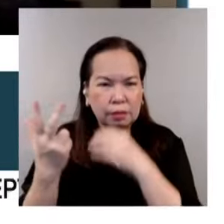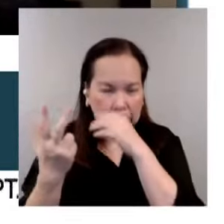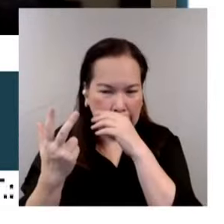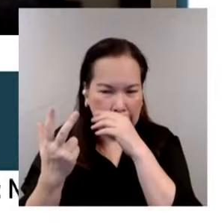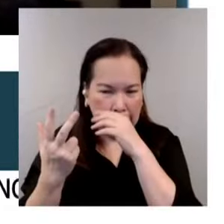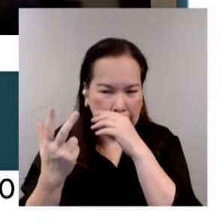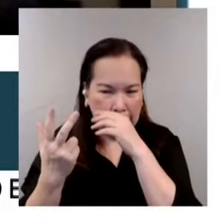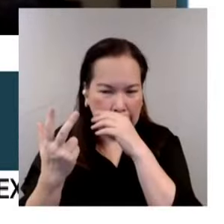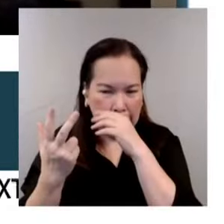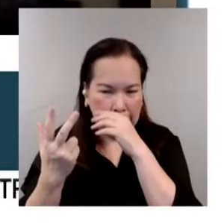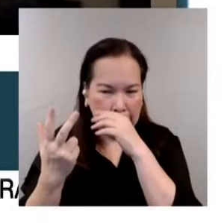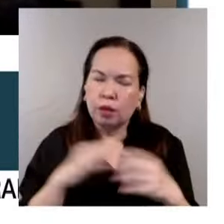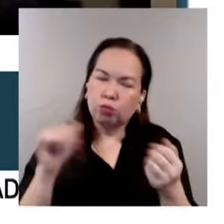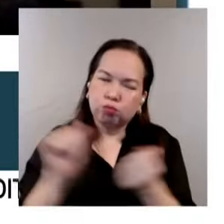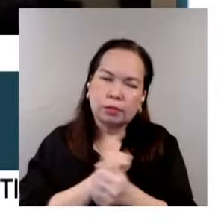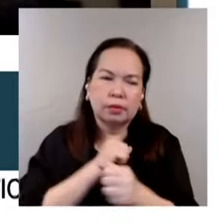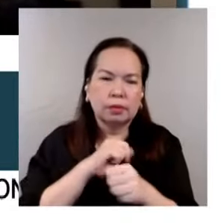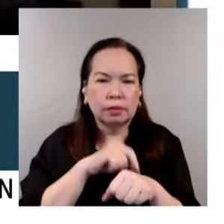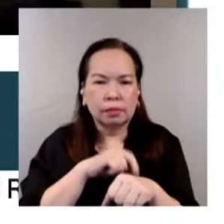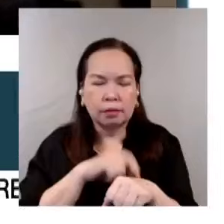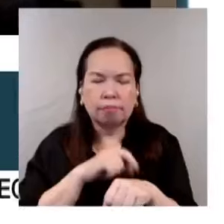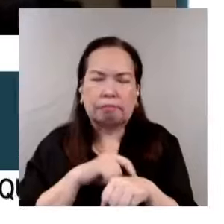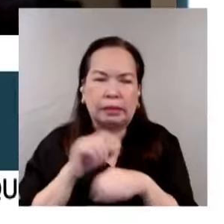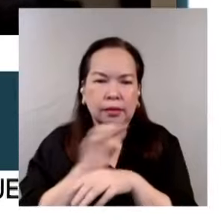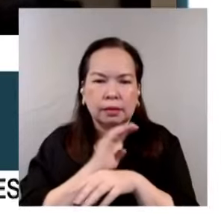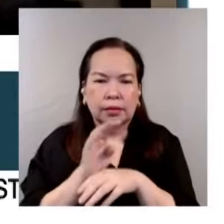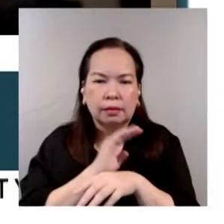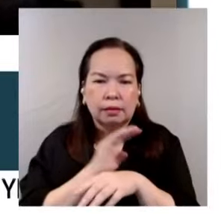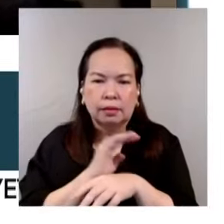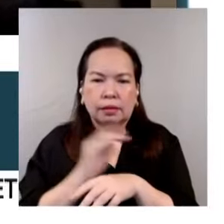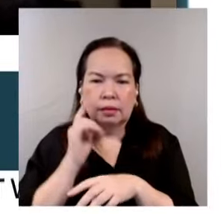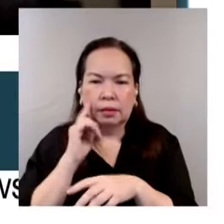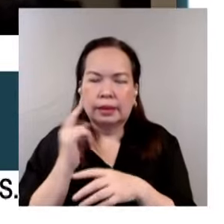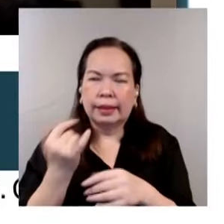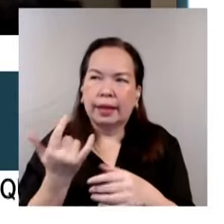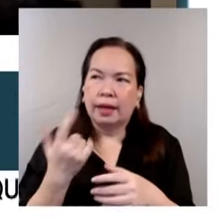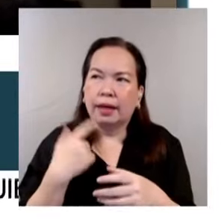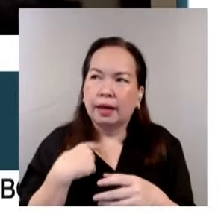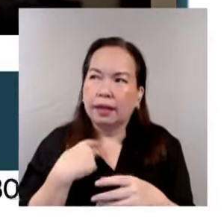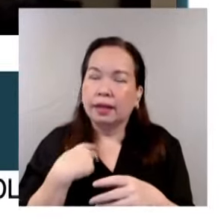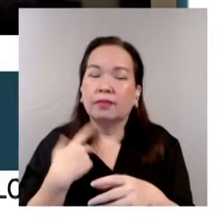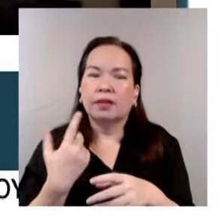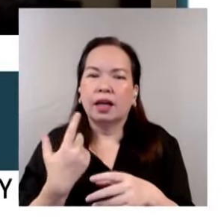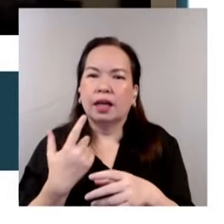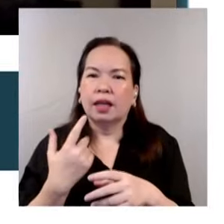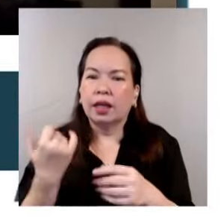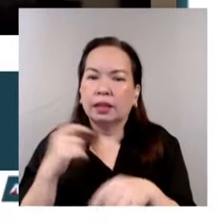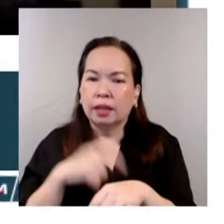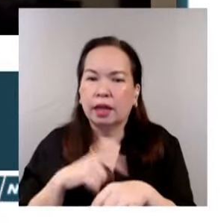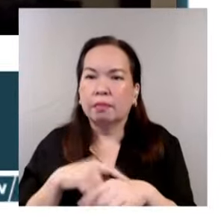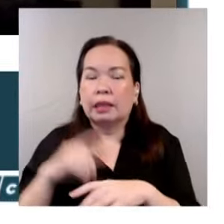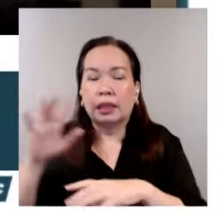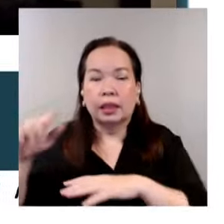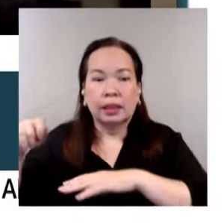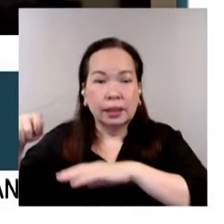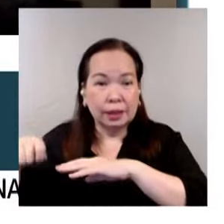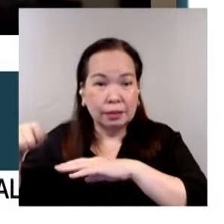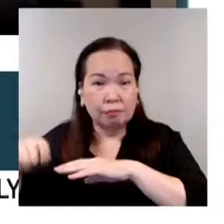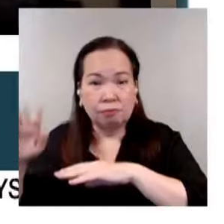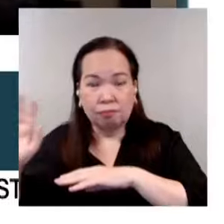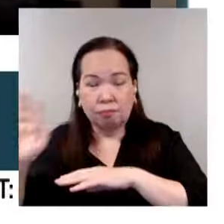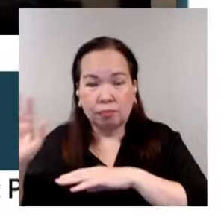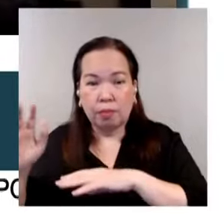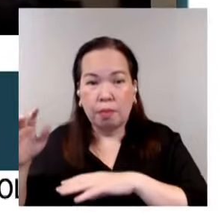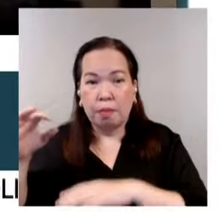that took our most of our time. I think it's the timing, no? That the hearings of on Pastor